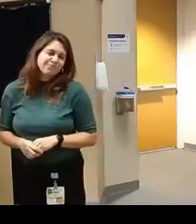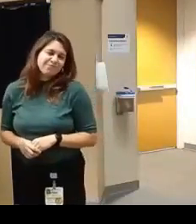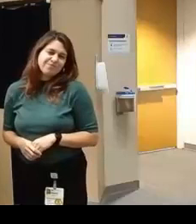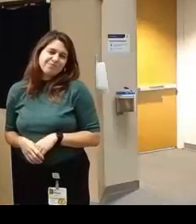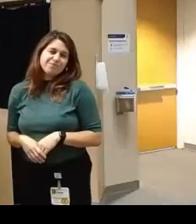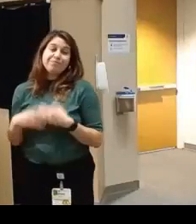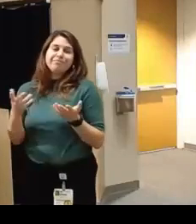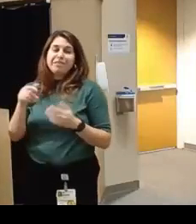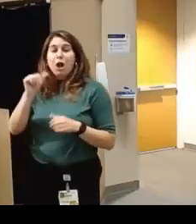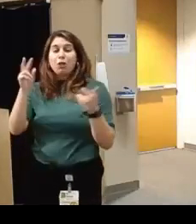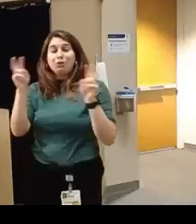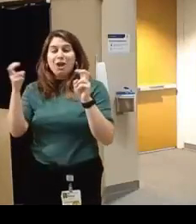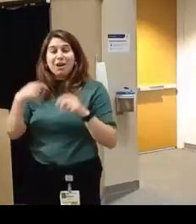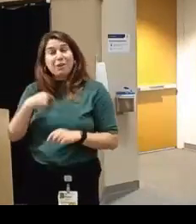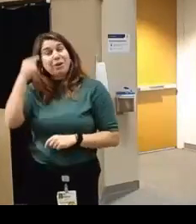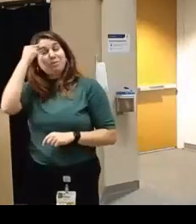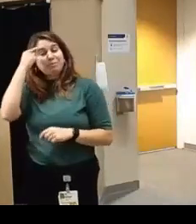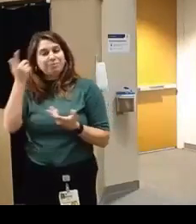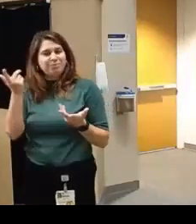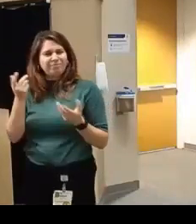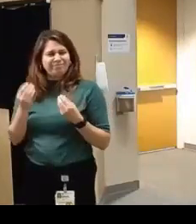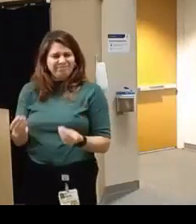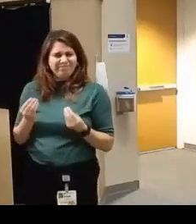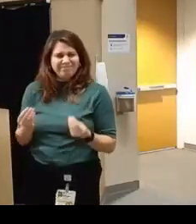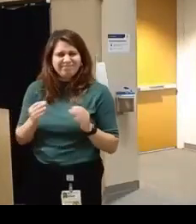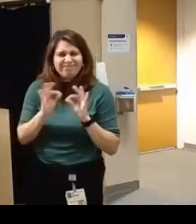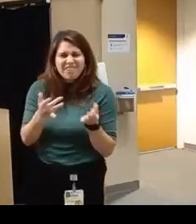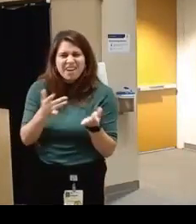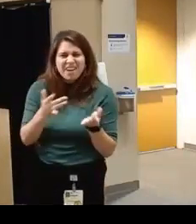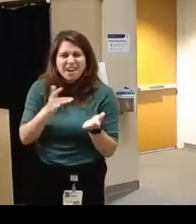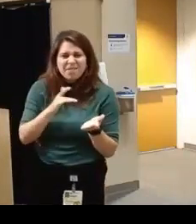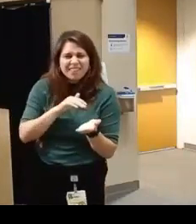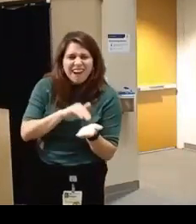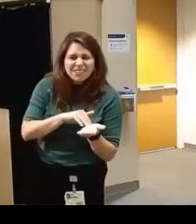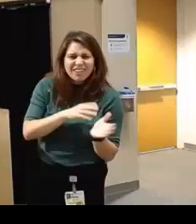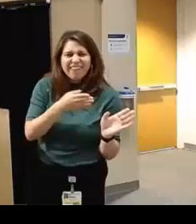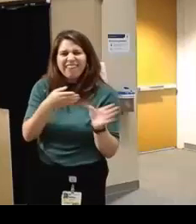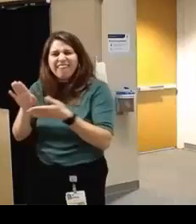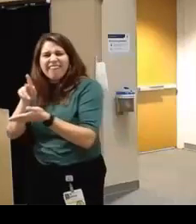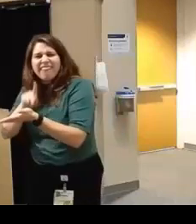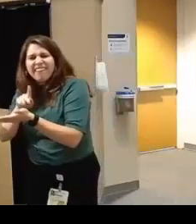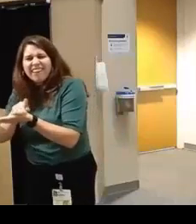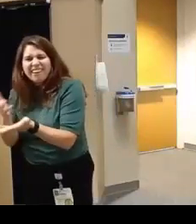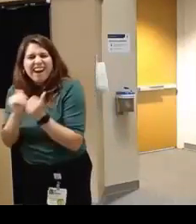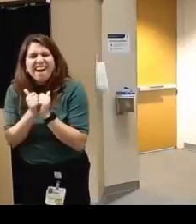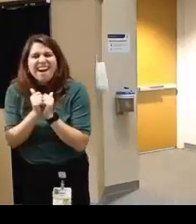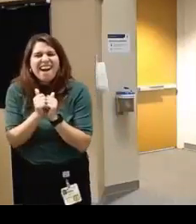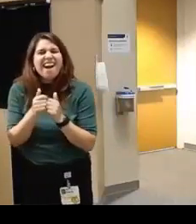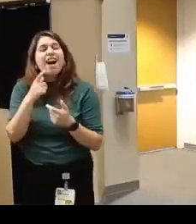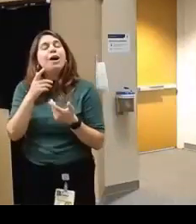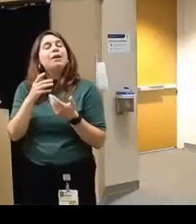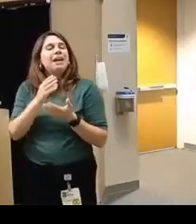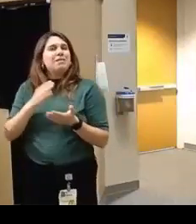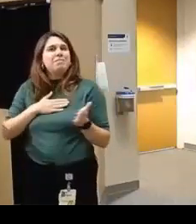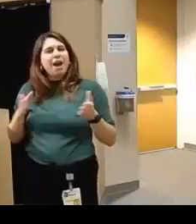This is another title that I thought of. How the heck did a family doc end up in psychiatry, and my circuitous path to both delivering